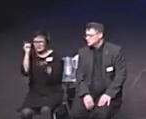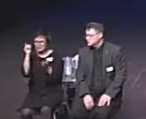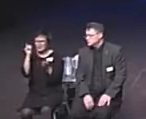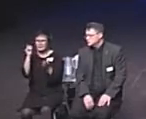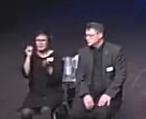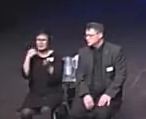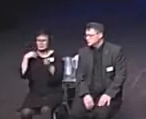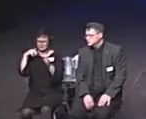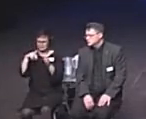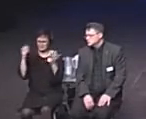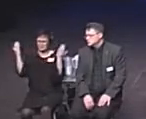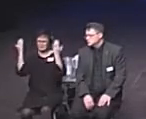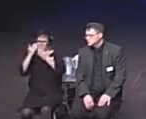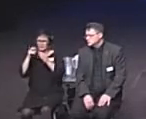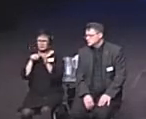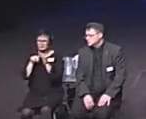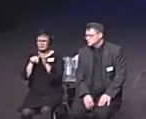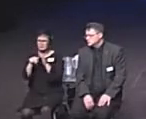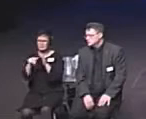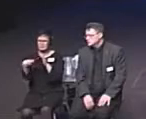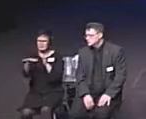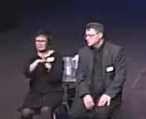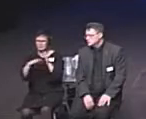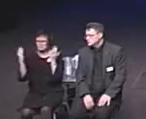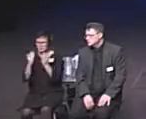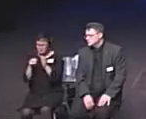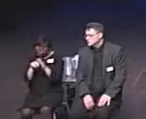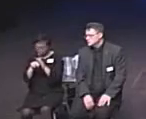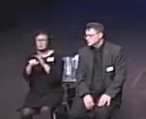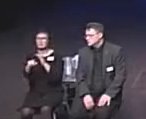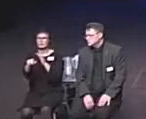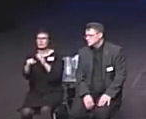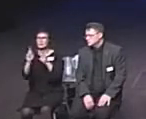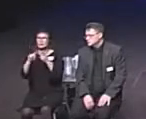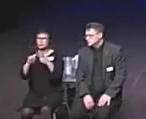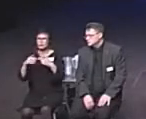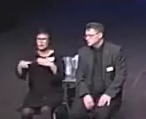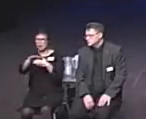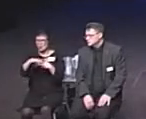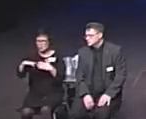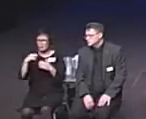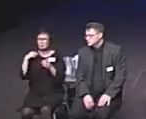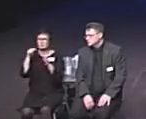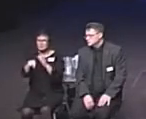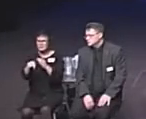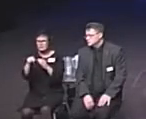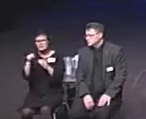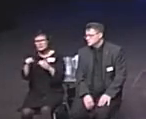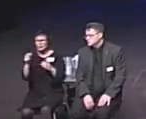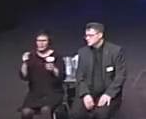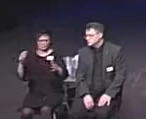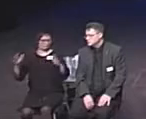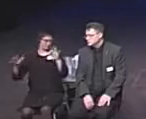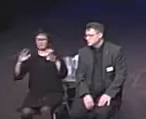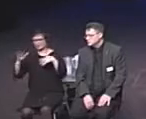transporting yourself in a very dark area here, and then you come out in another part here, which is a little bit confusing